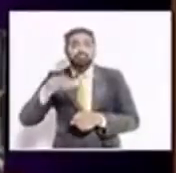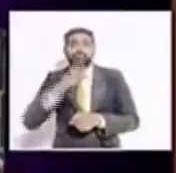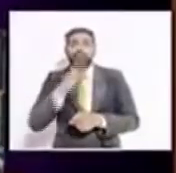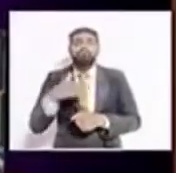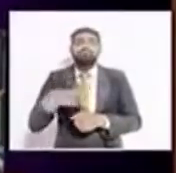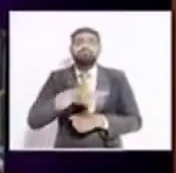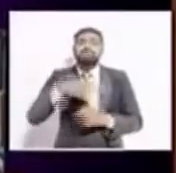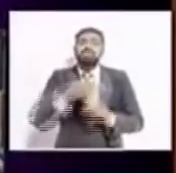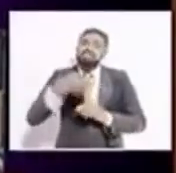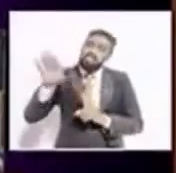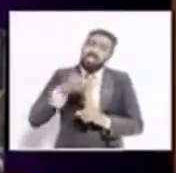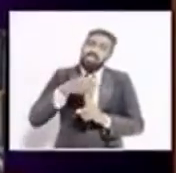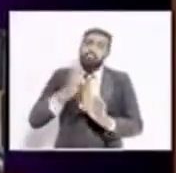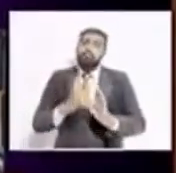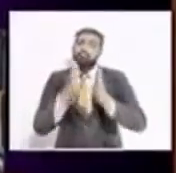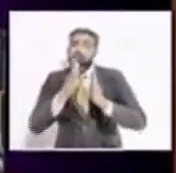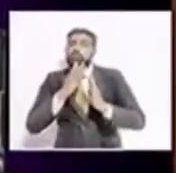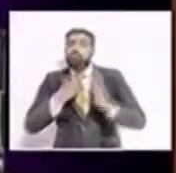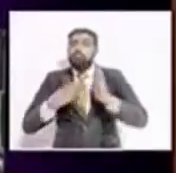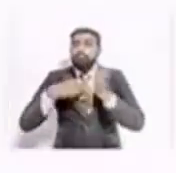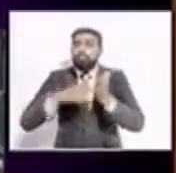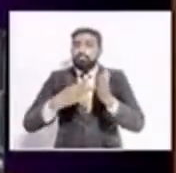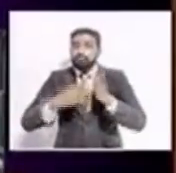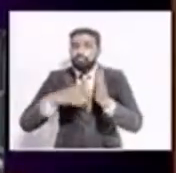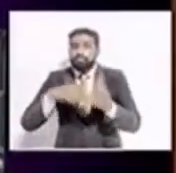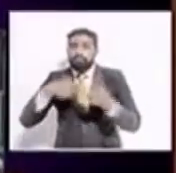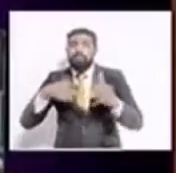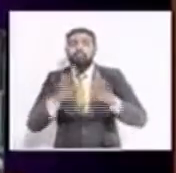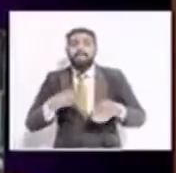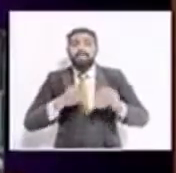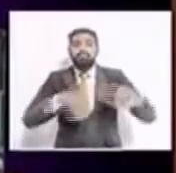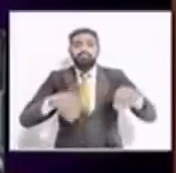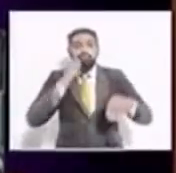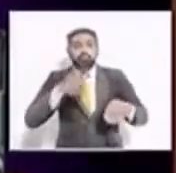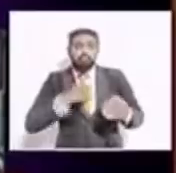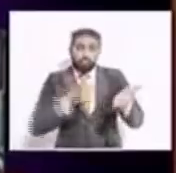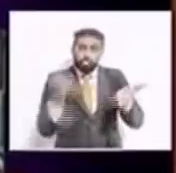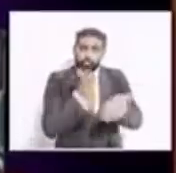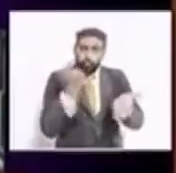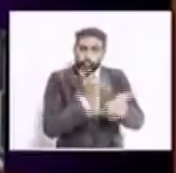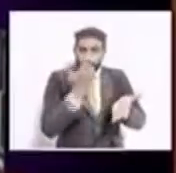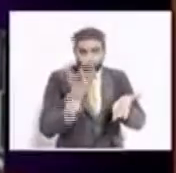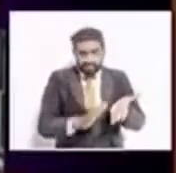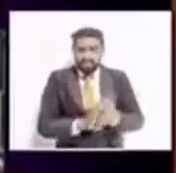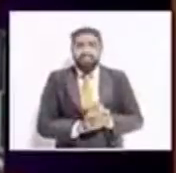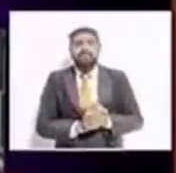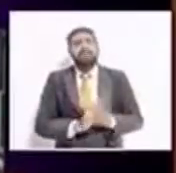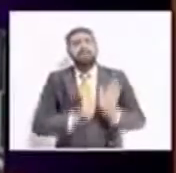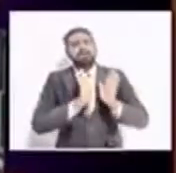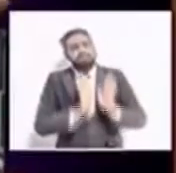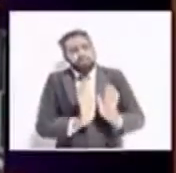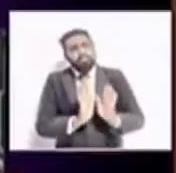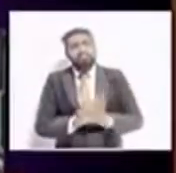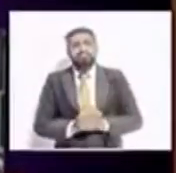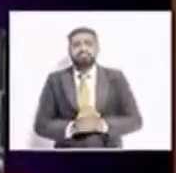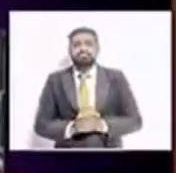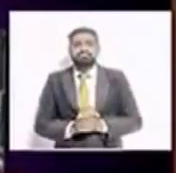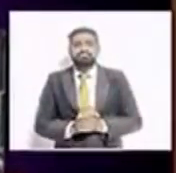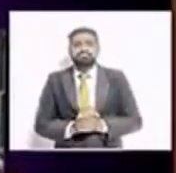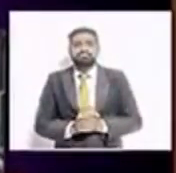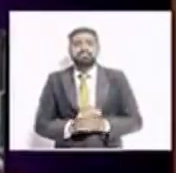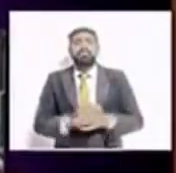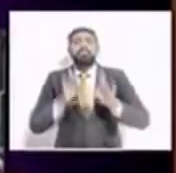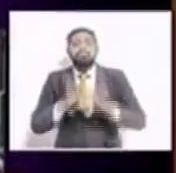they removed the farmers from these fertile lands. Then they allowed the crisis to evolve, and they even created a crisis in sectors including